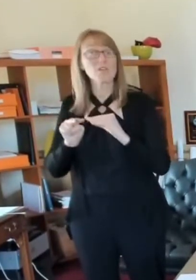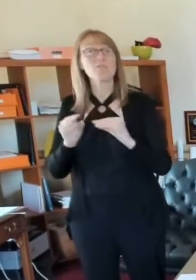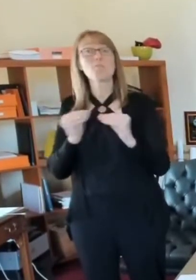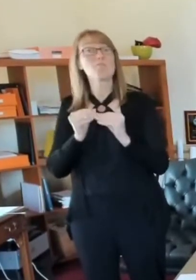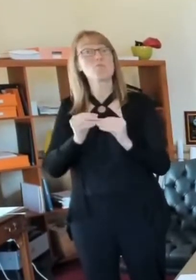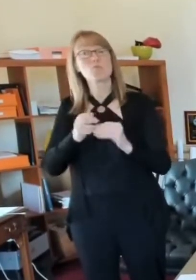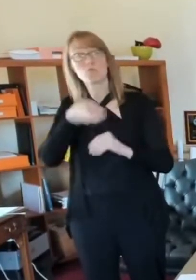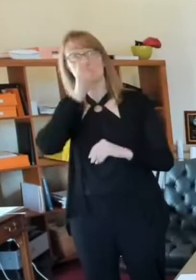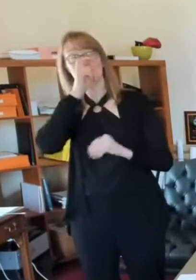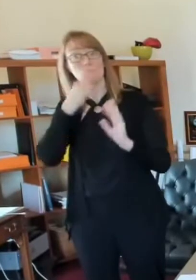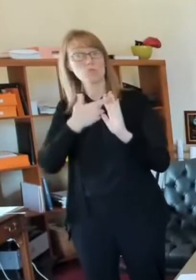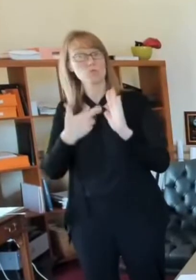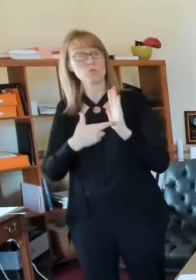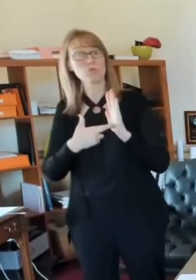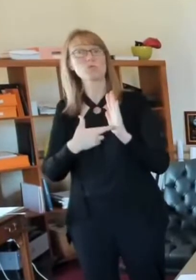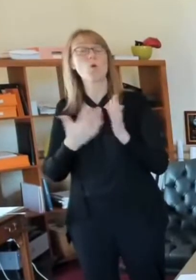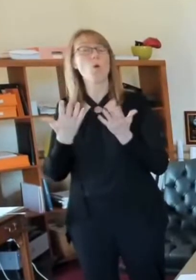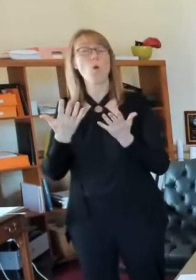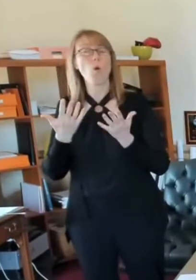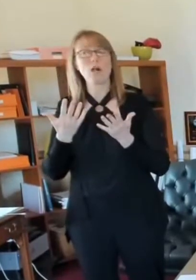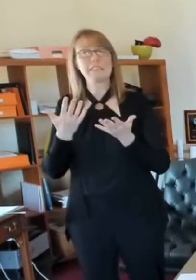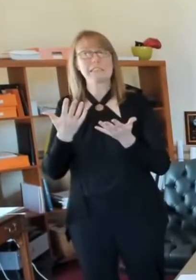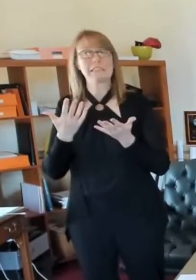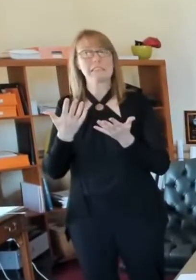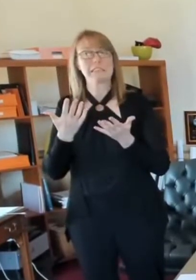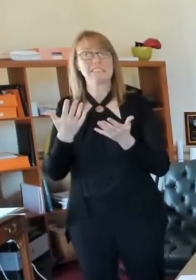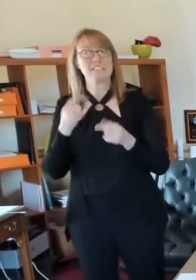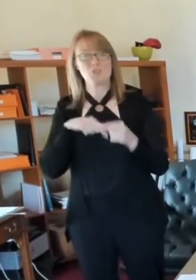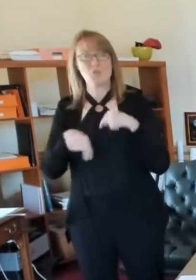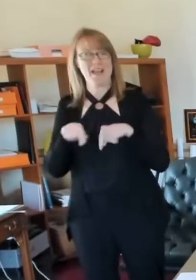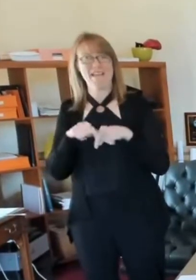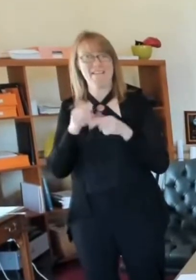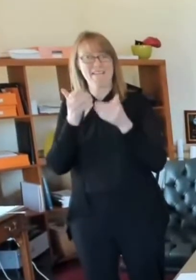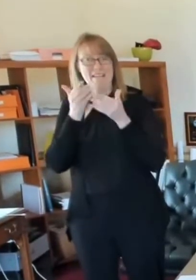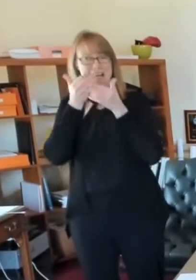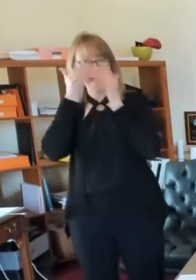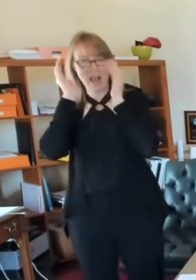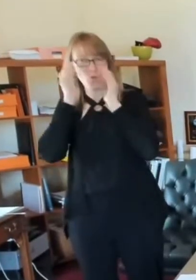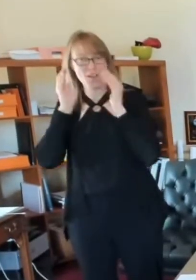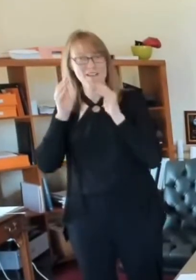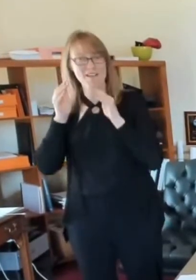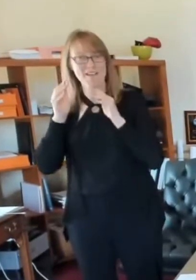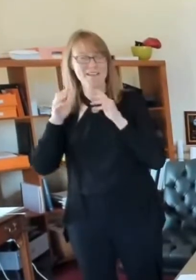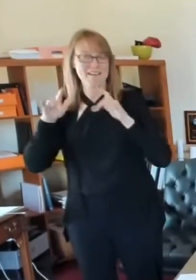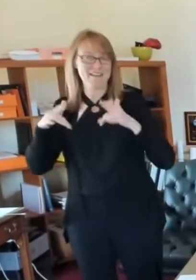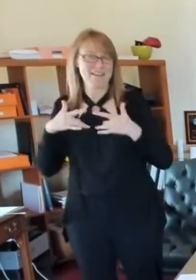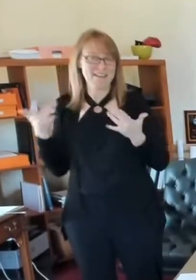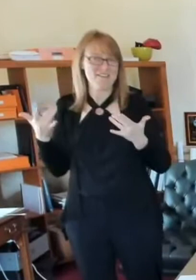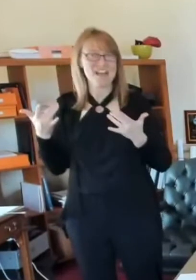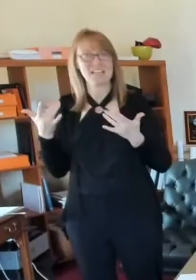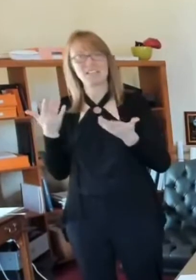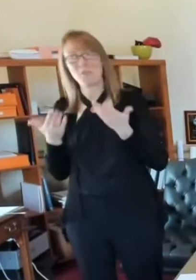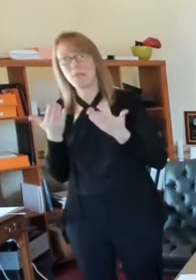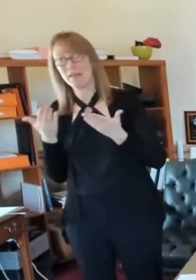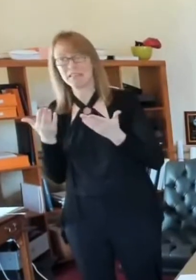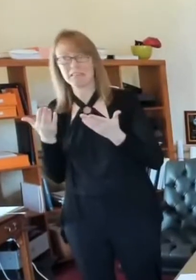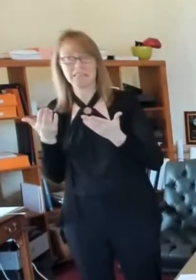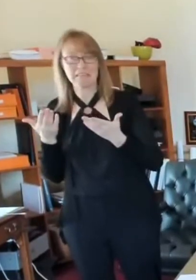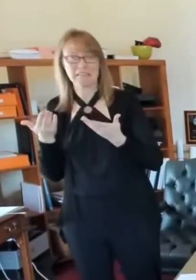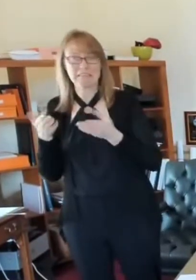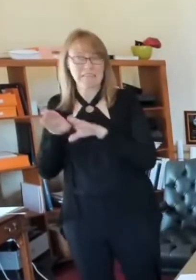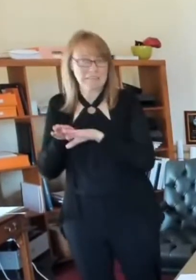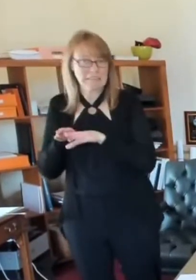reversing Halloween activities this month? You know, I certainly hope we don't have to do